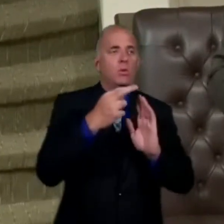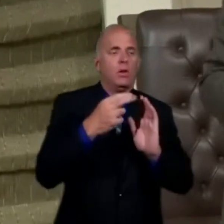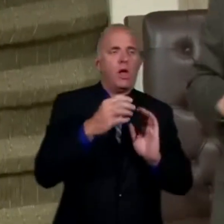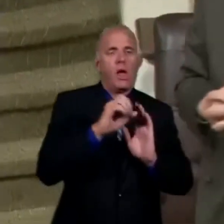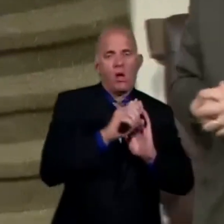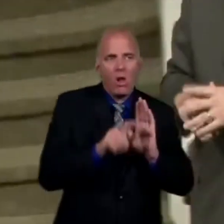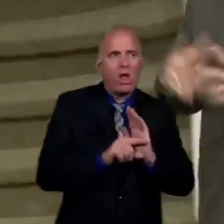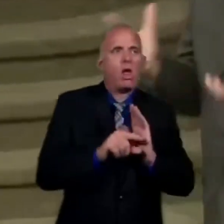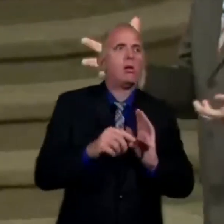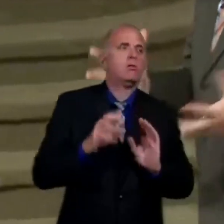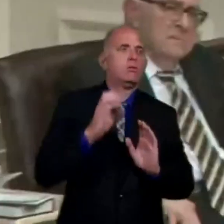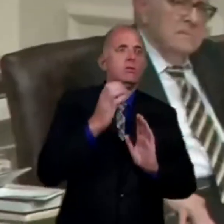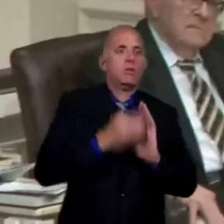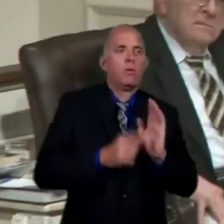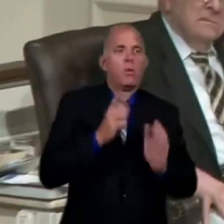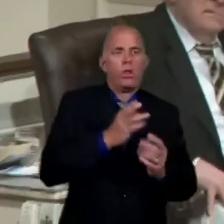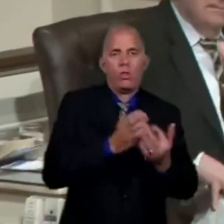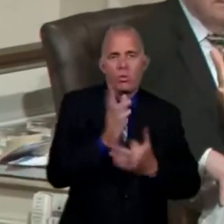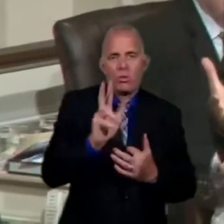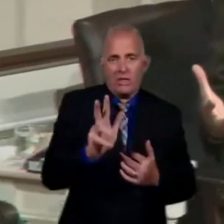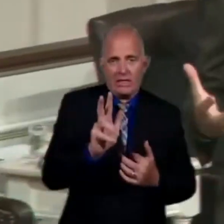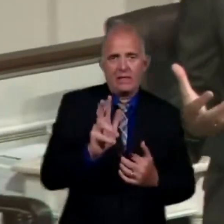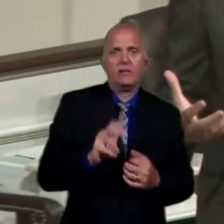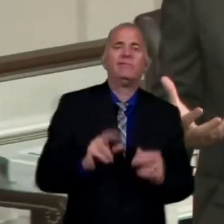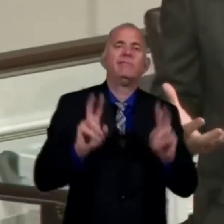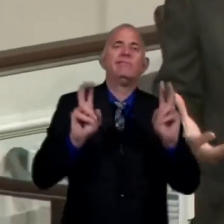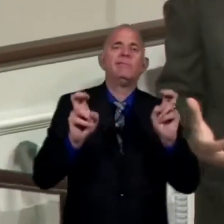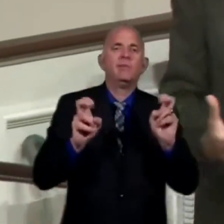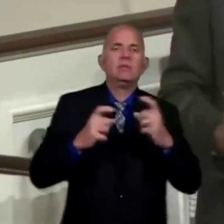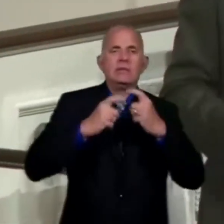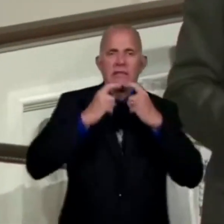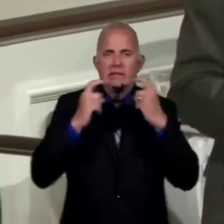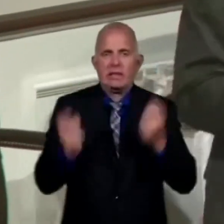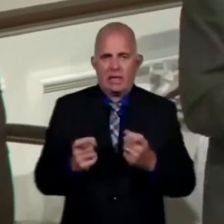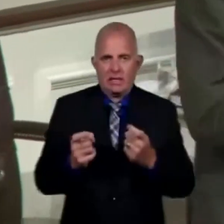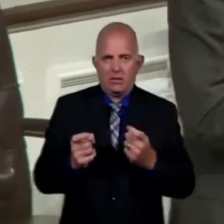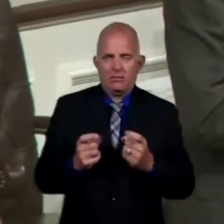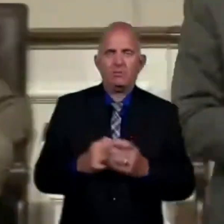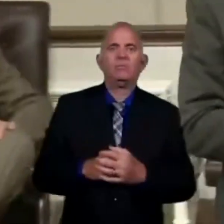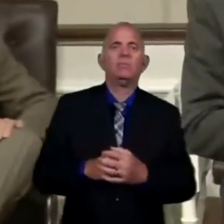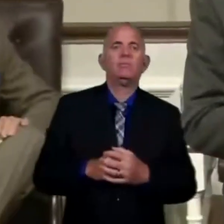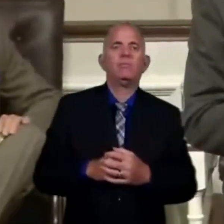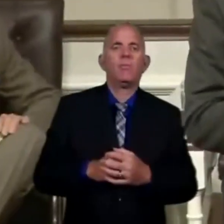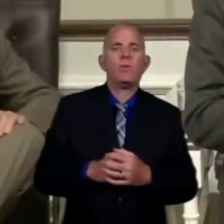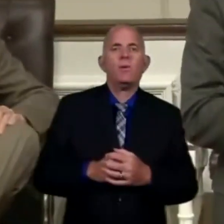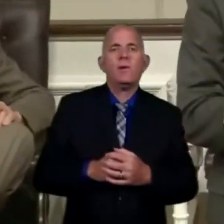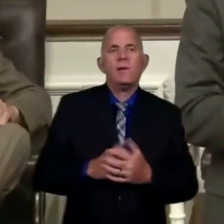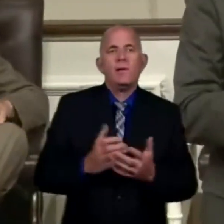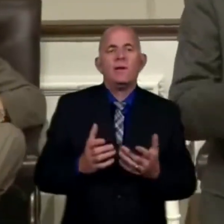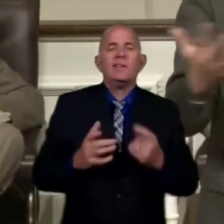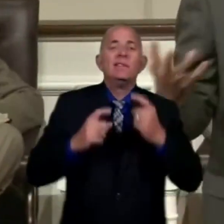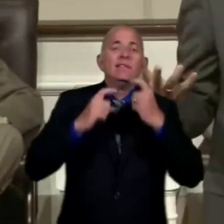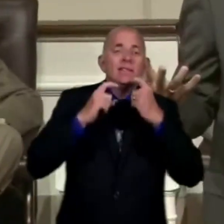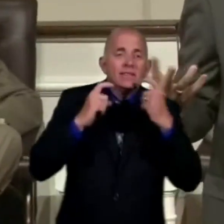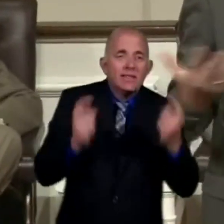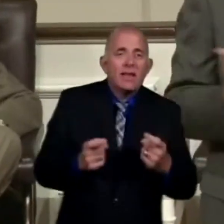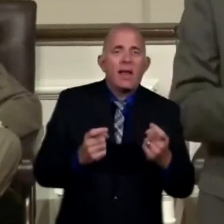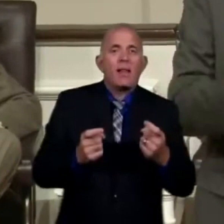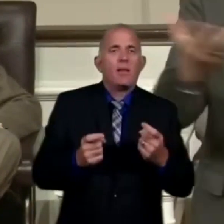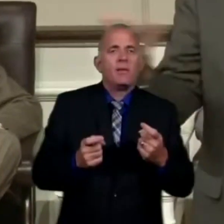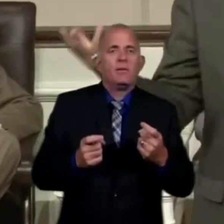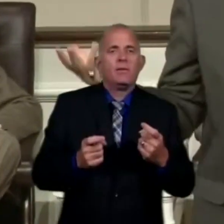through 3, the theme is sin. He says there are sins that are really